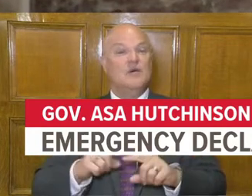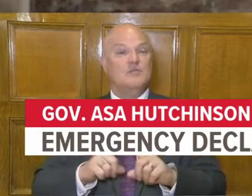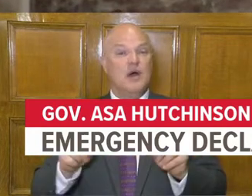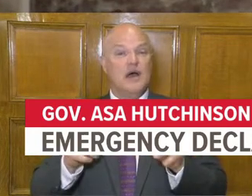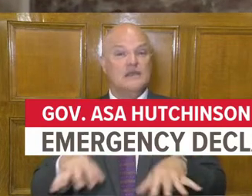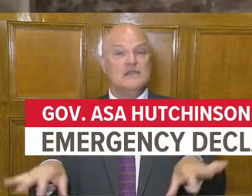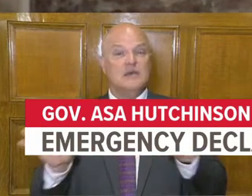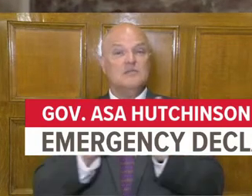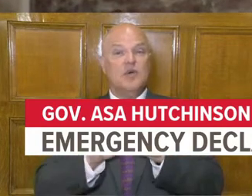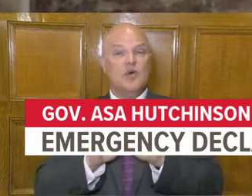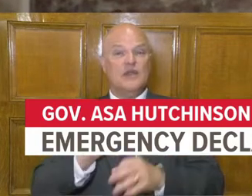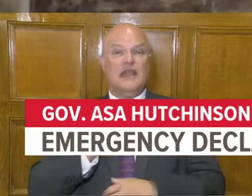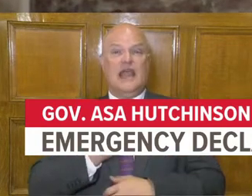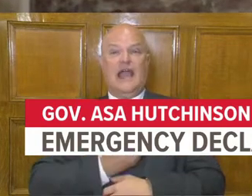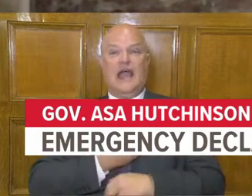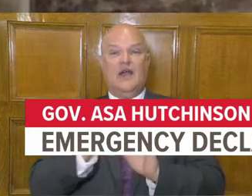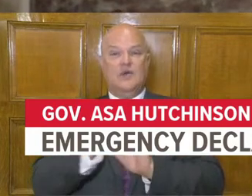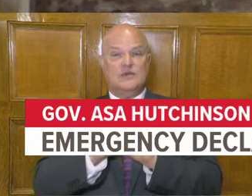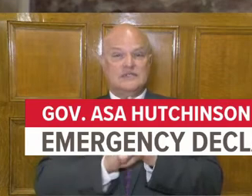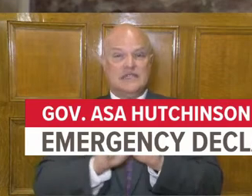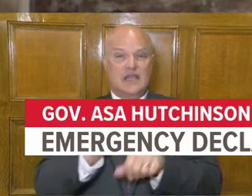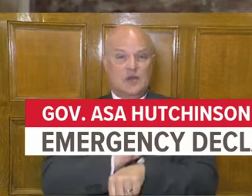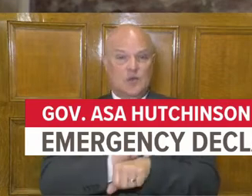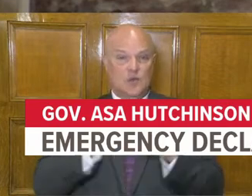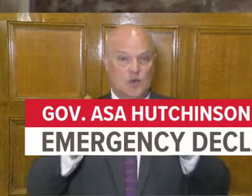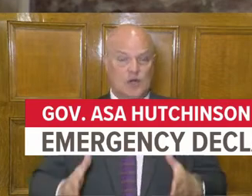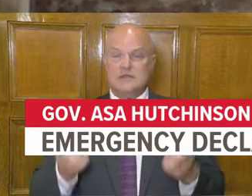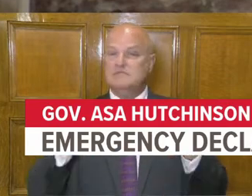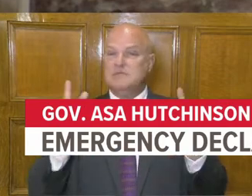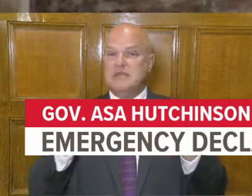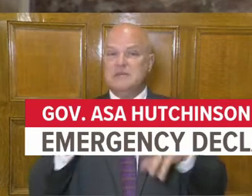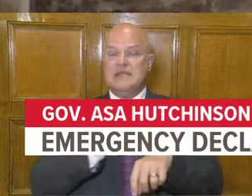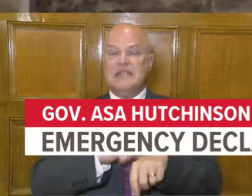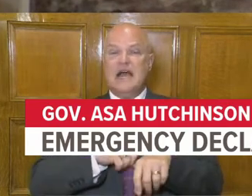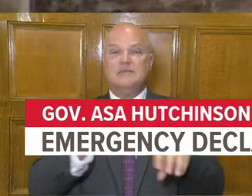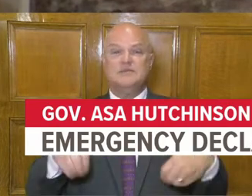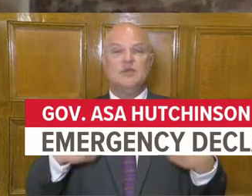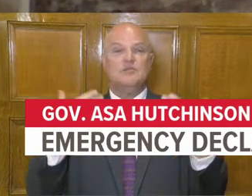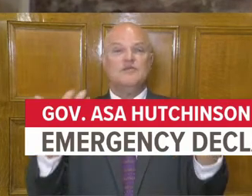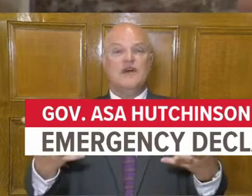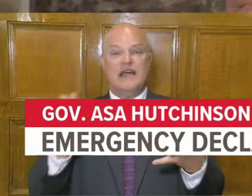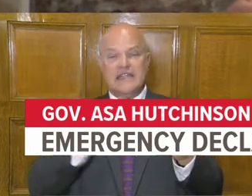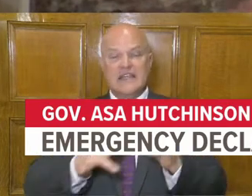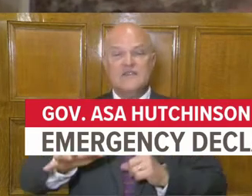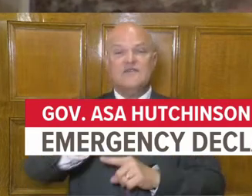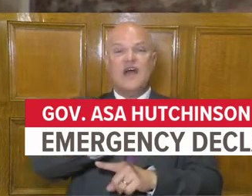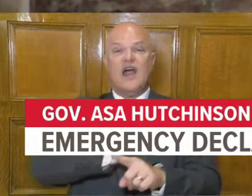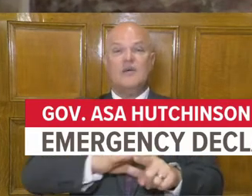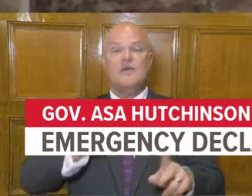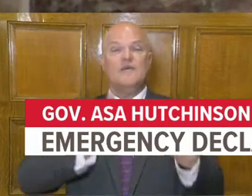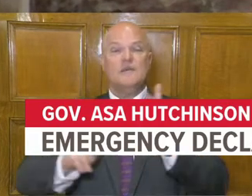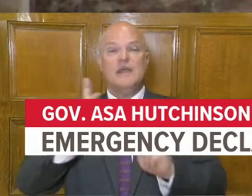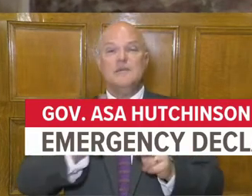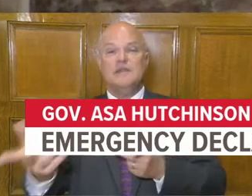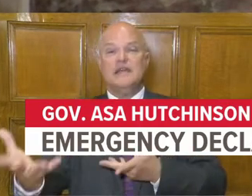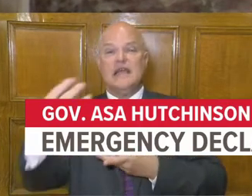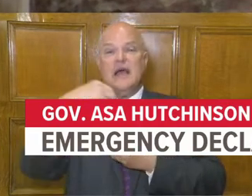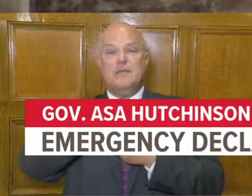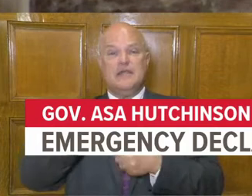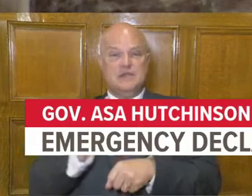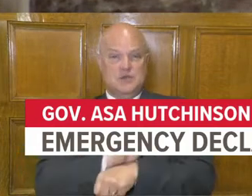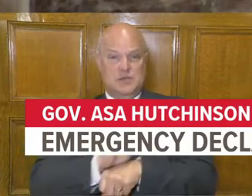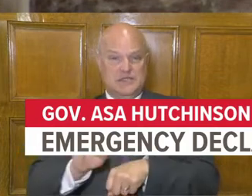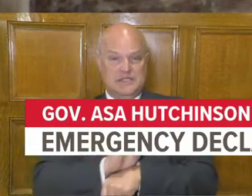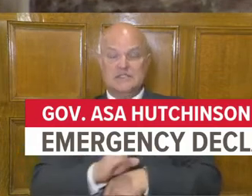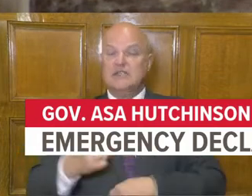importantly, our state workers in many instances are providing an environment for the public to come in and do business.